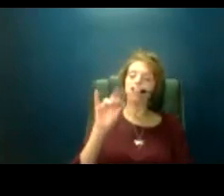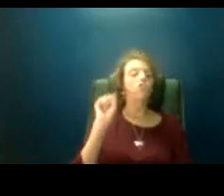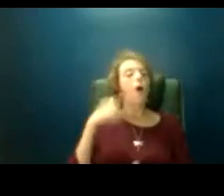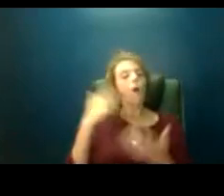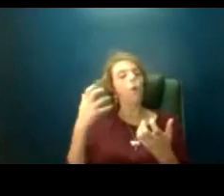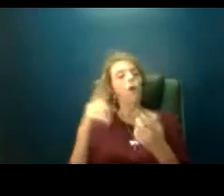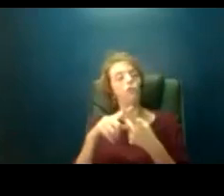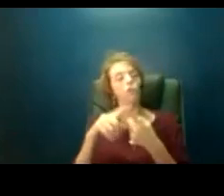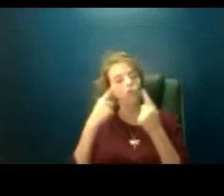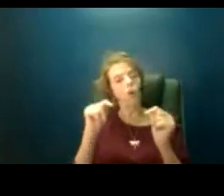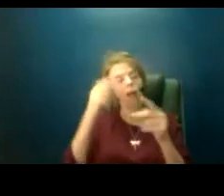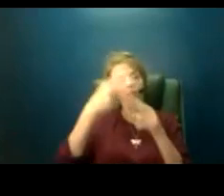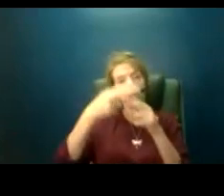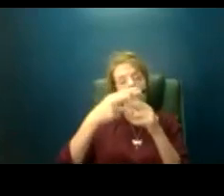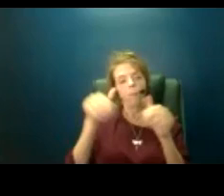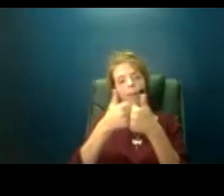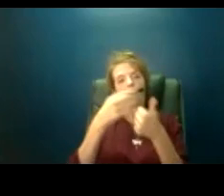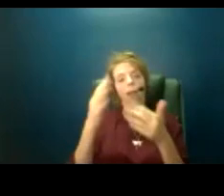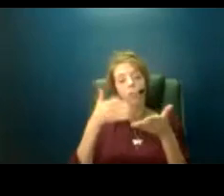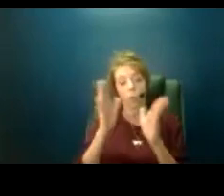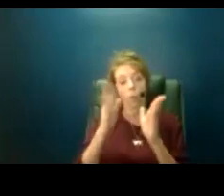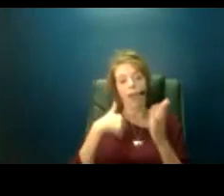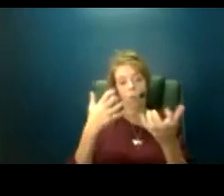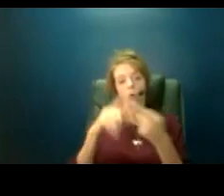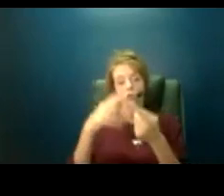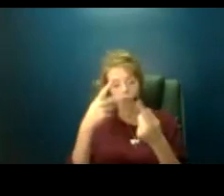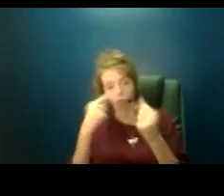try the name game, and the way I want to try it is,